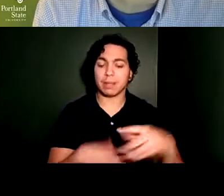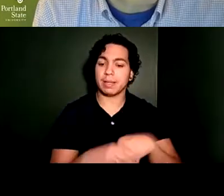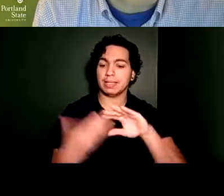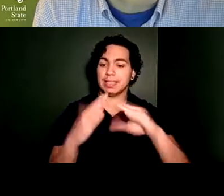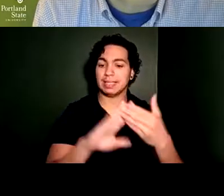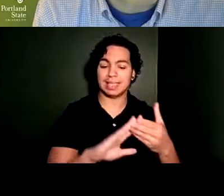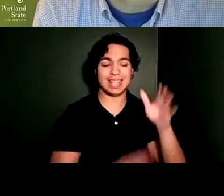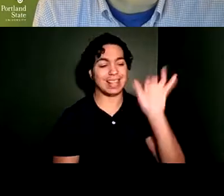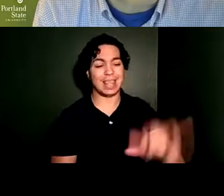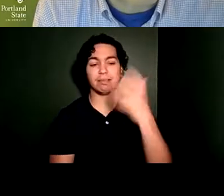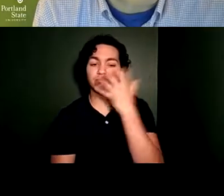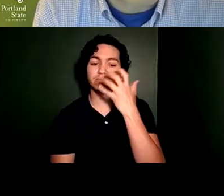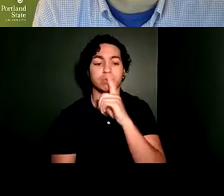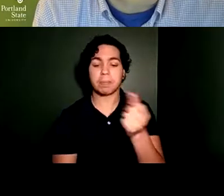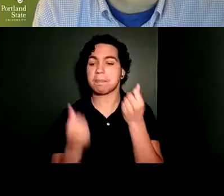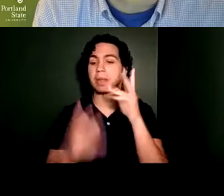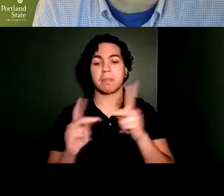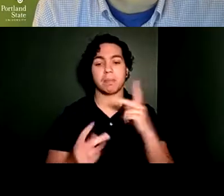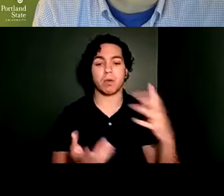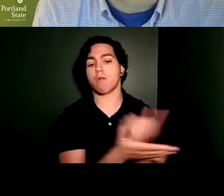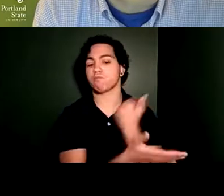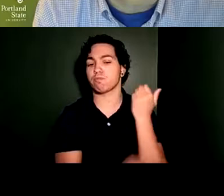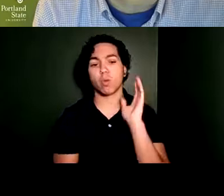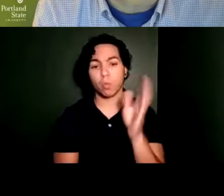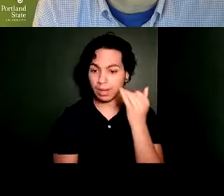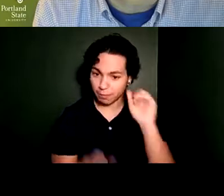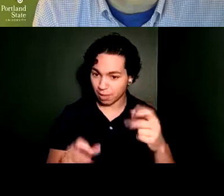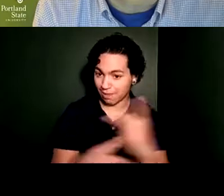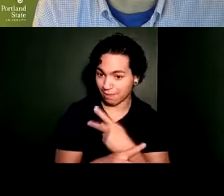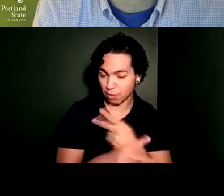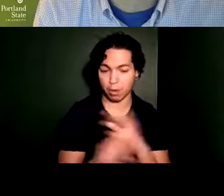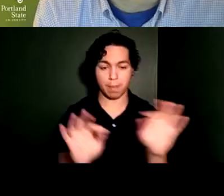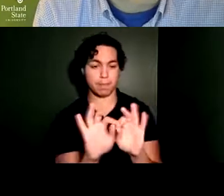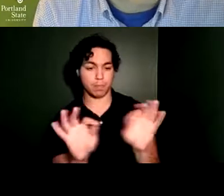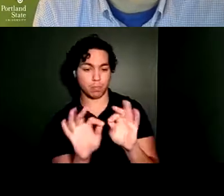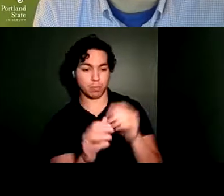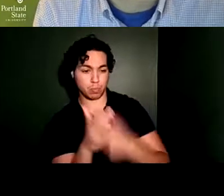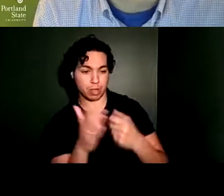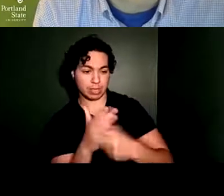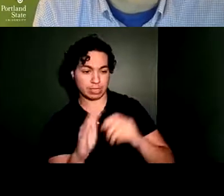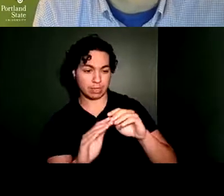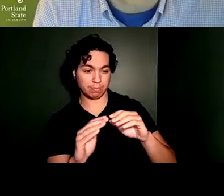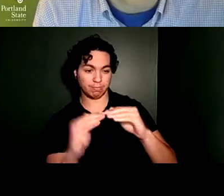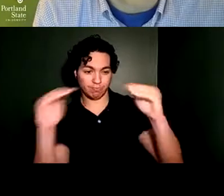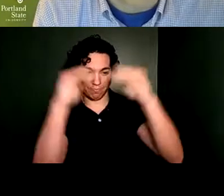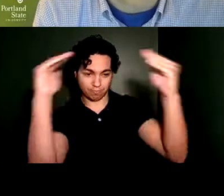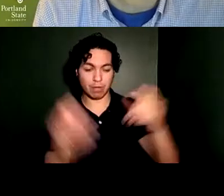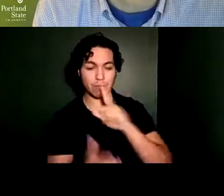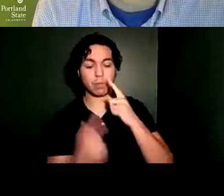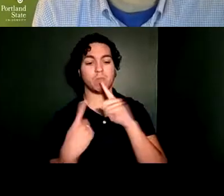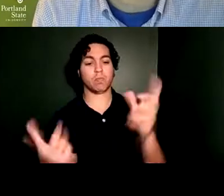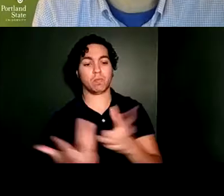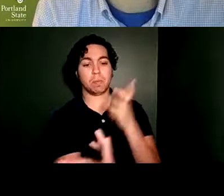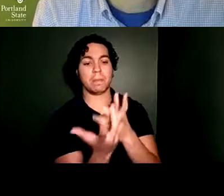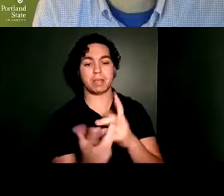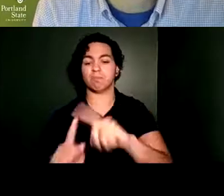I think that there would be a lot of people who will use them if you can figure out the pricing in a way that really can work, that works for folks.